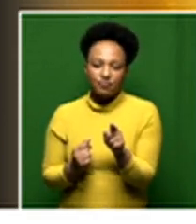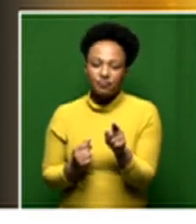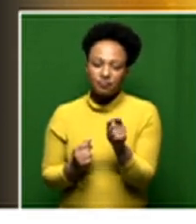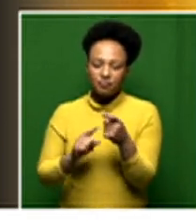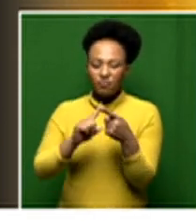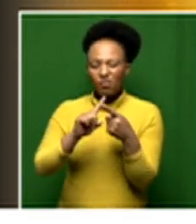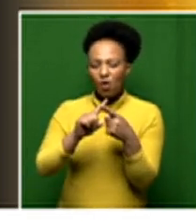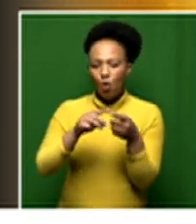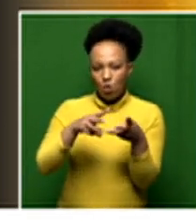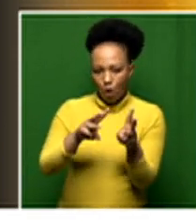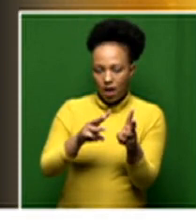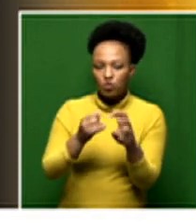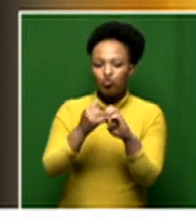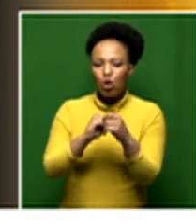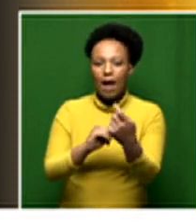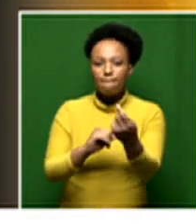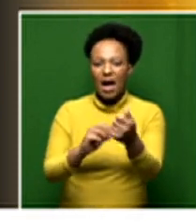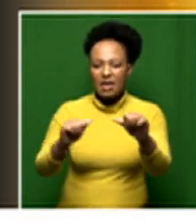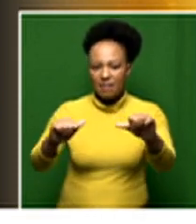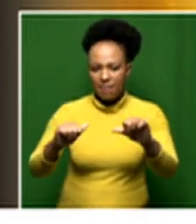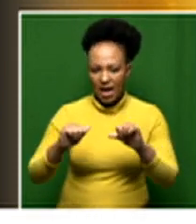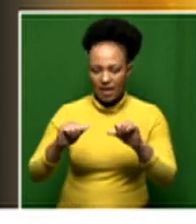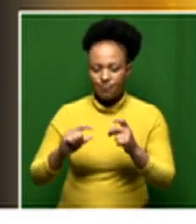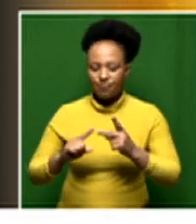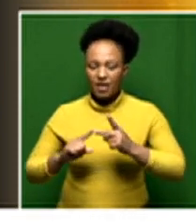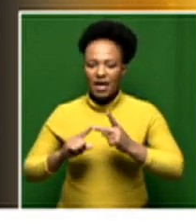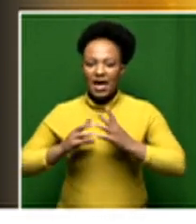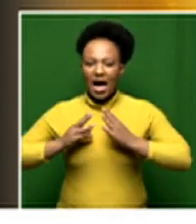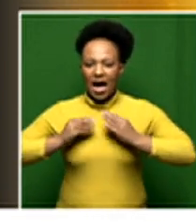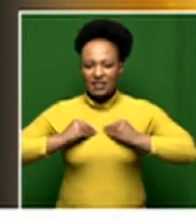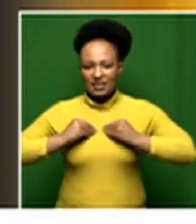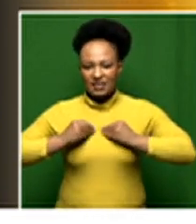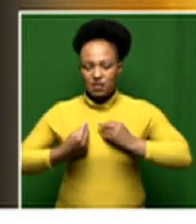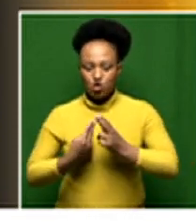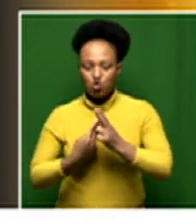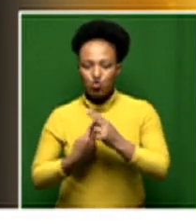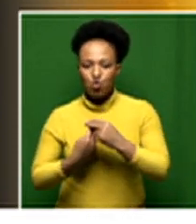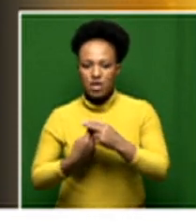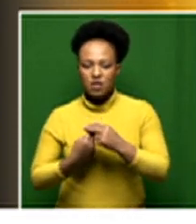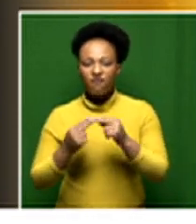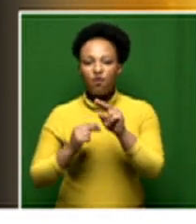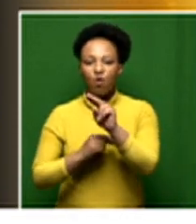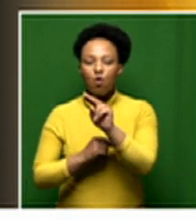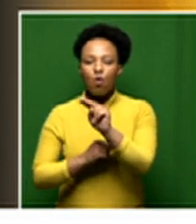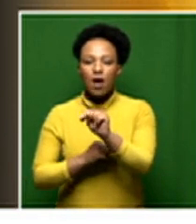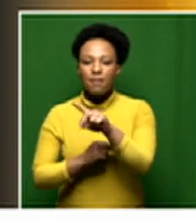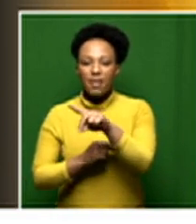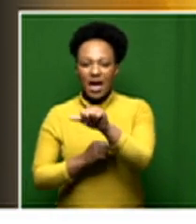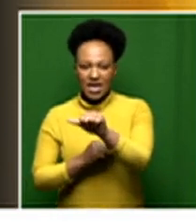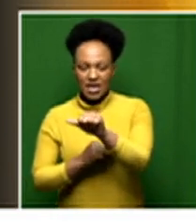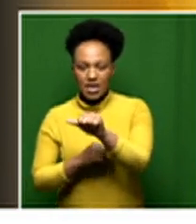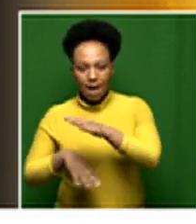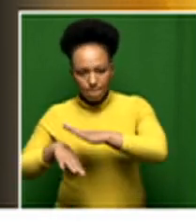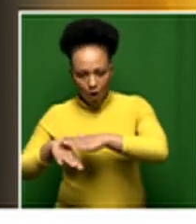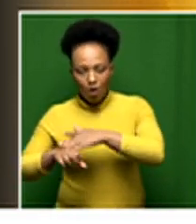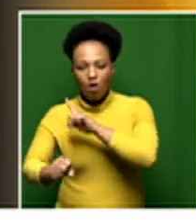one way of recovering money. The Asset Forfeiture Unit in the National Prosecuting Authority has much